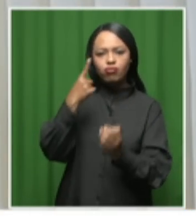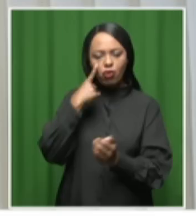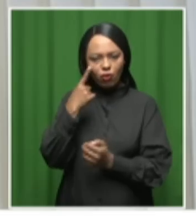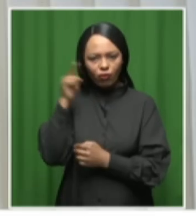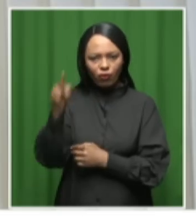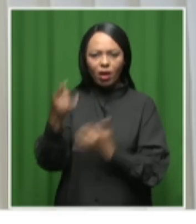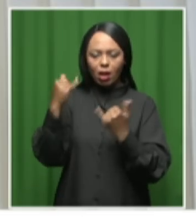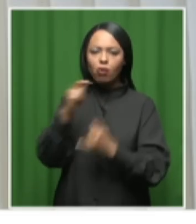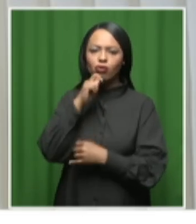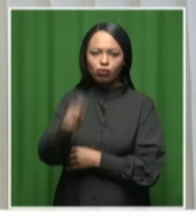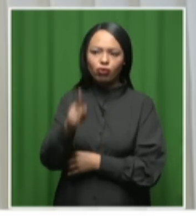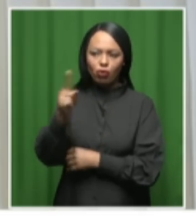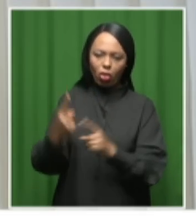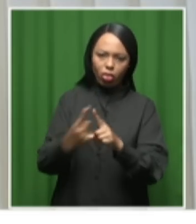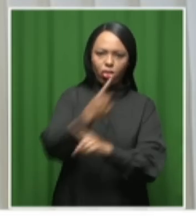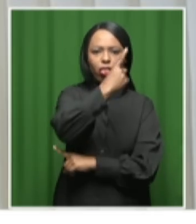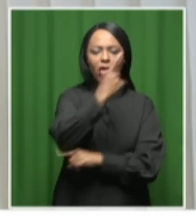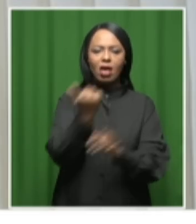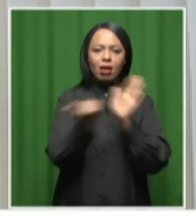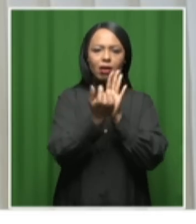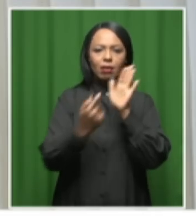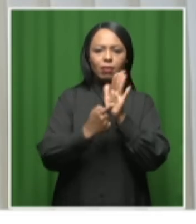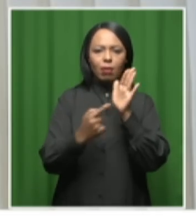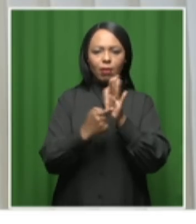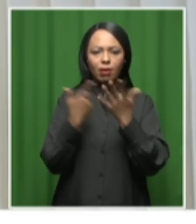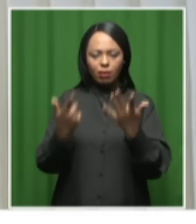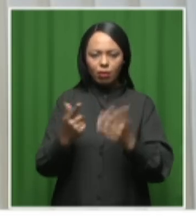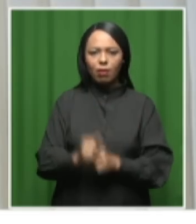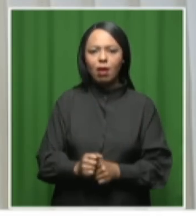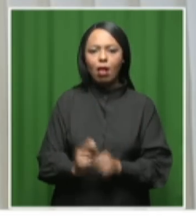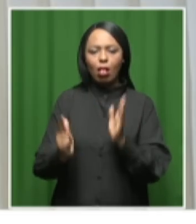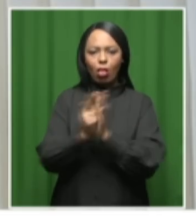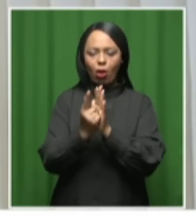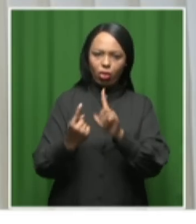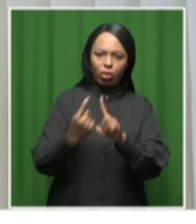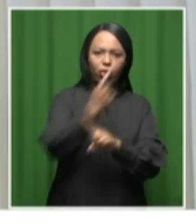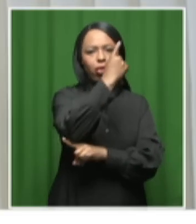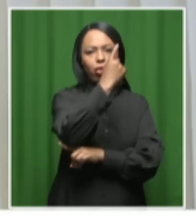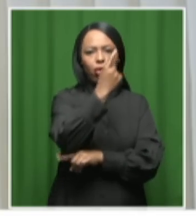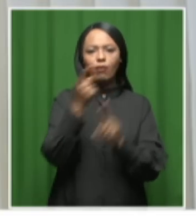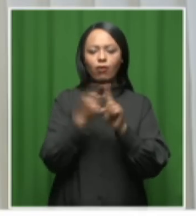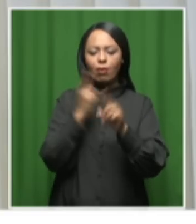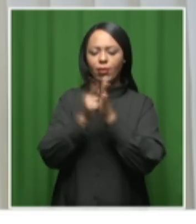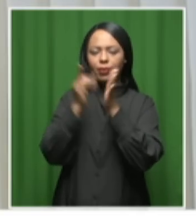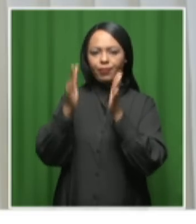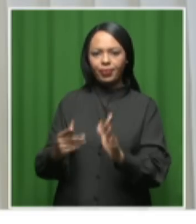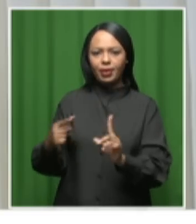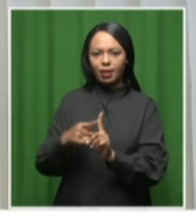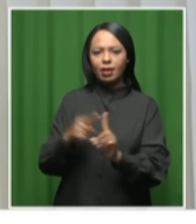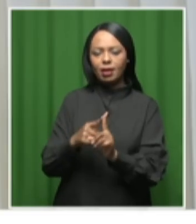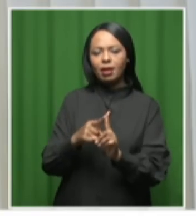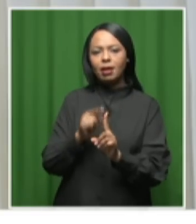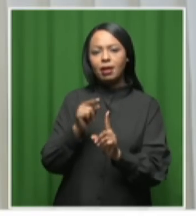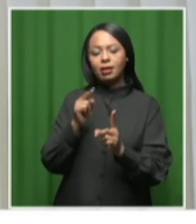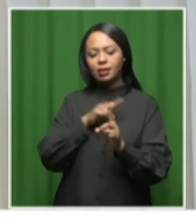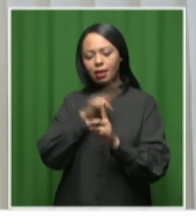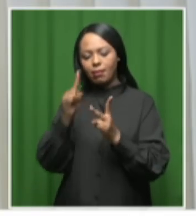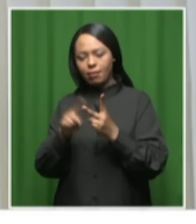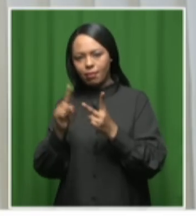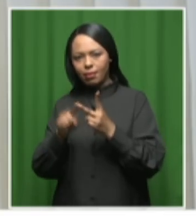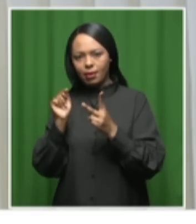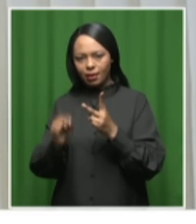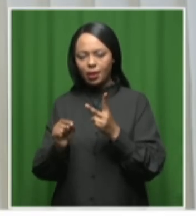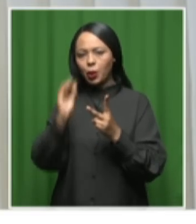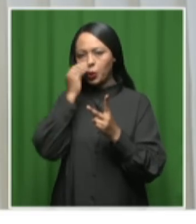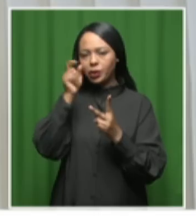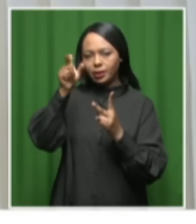that indeed these particular sections were broken by Advocate Downer. And one of the accomplices, or accused number 2 in this case,